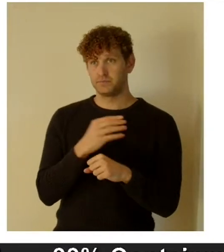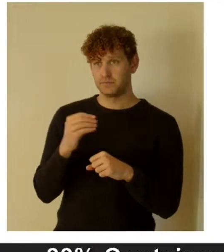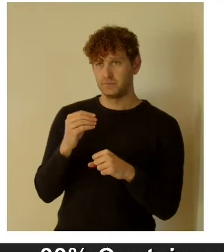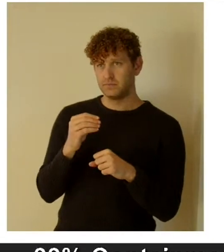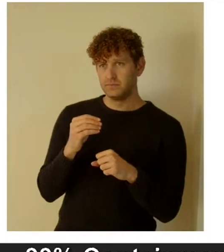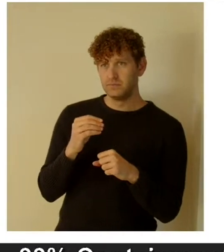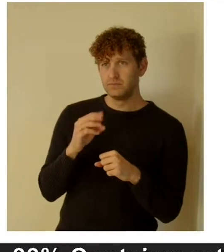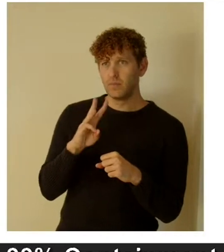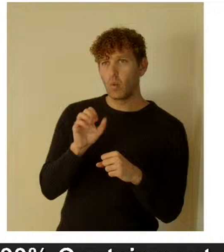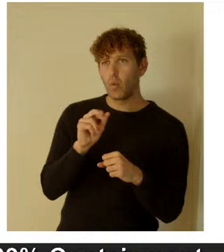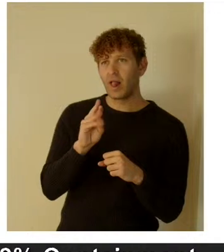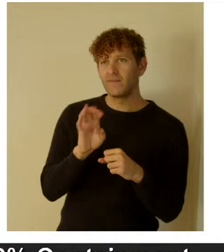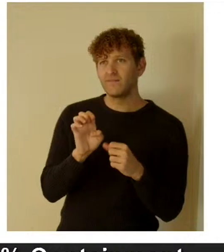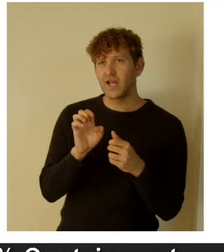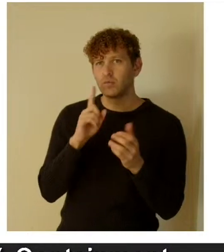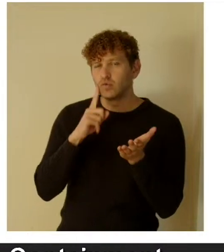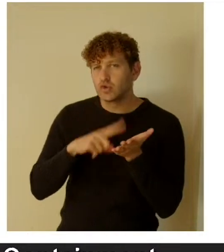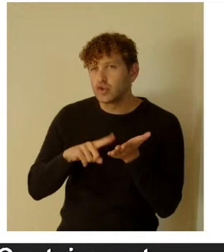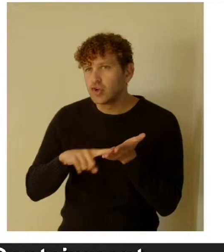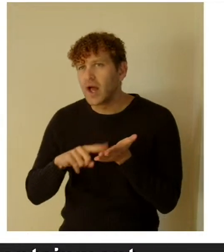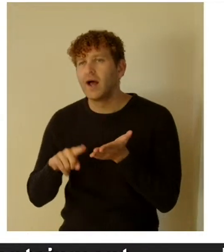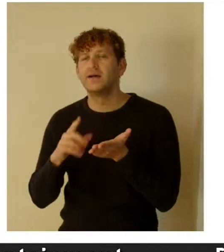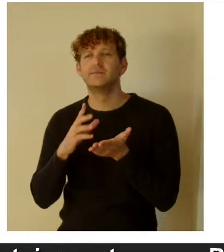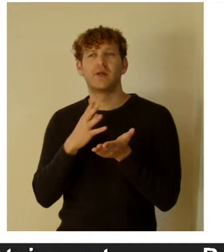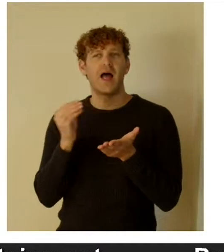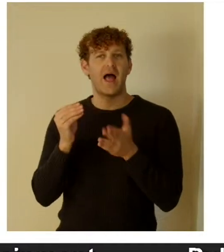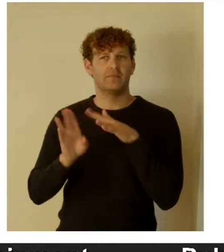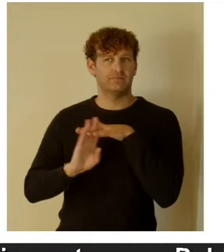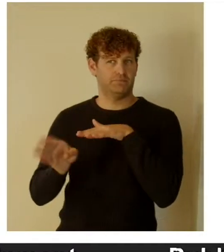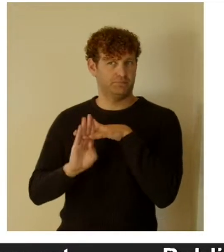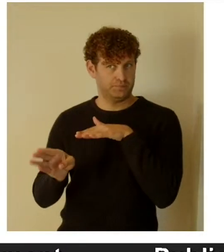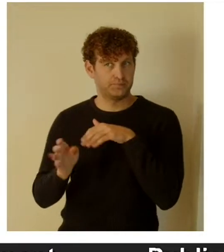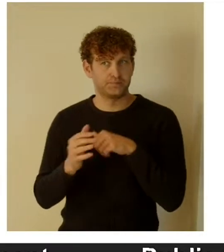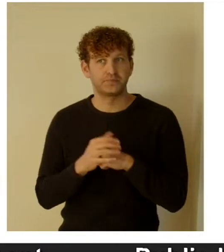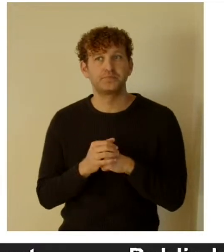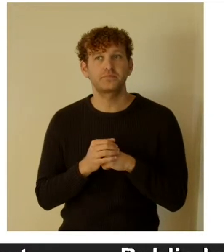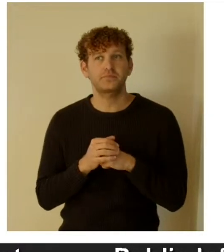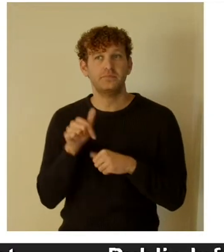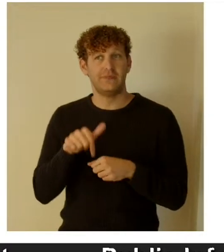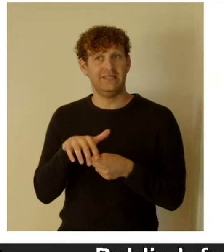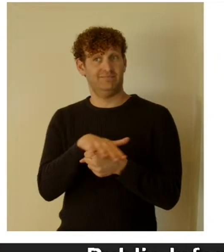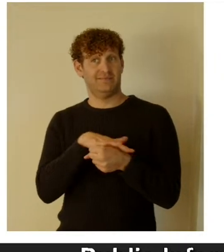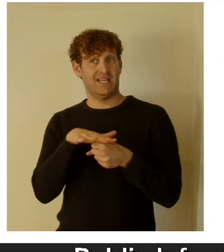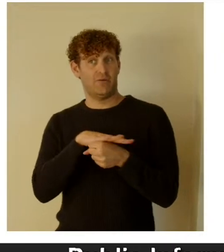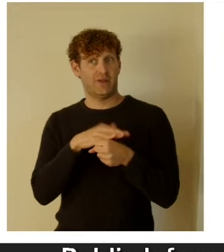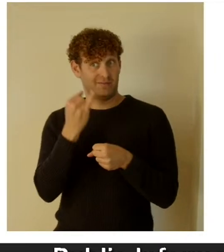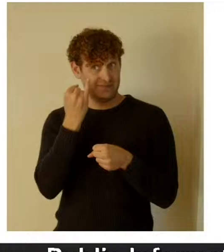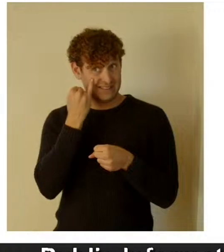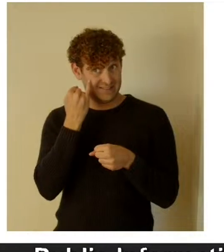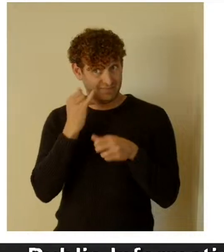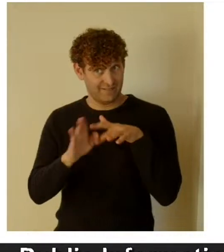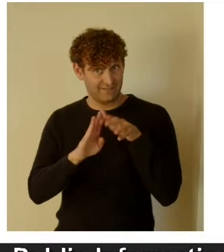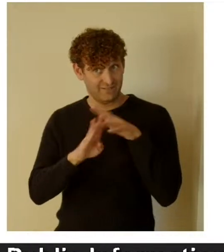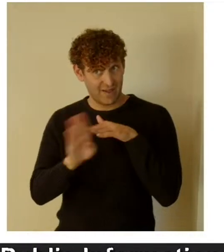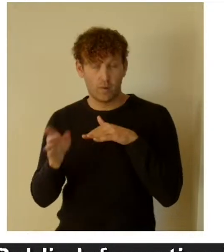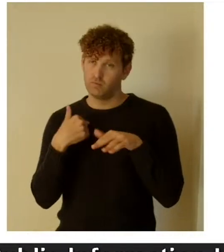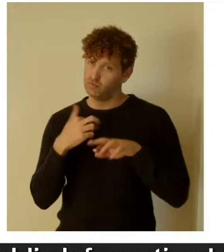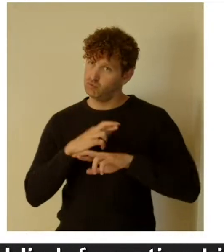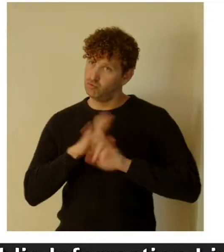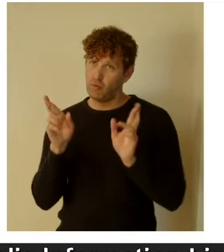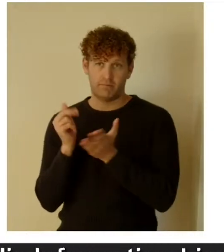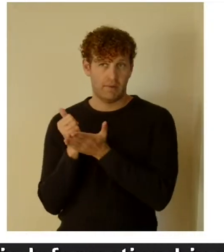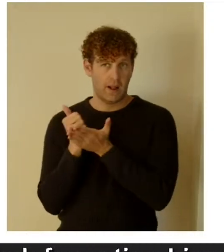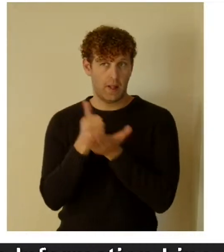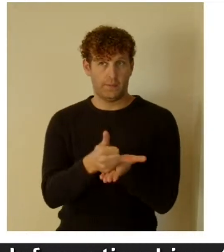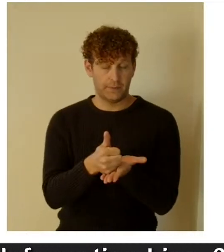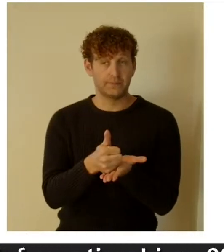evacuations as needed. There are still people within the evacuation zone, and if they need evacuation, we're there to help with that. So and